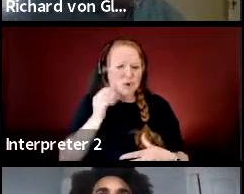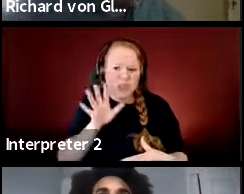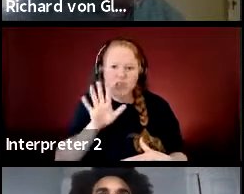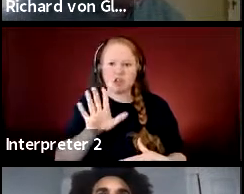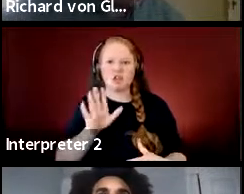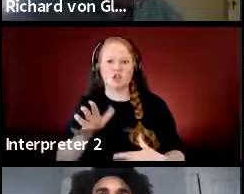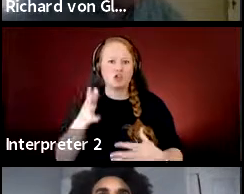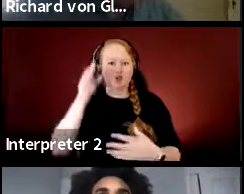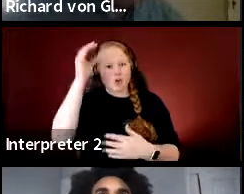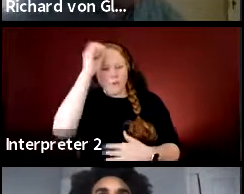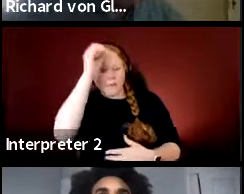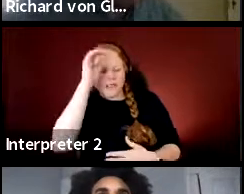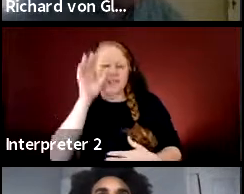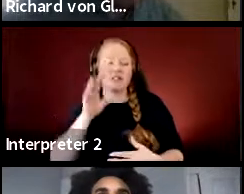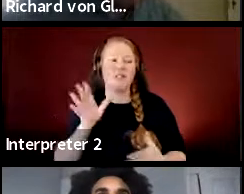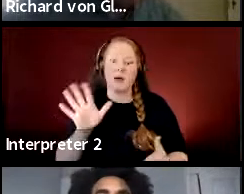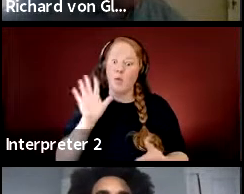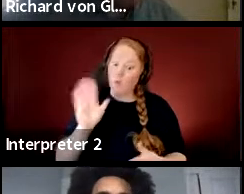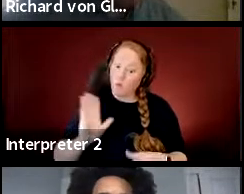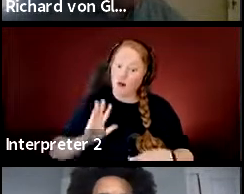generations of St.